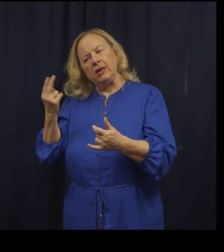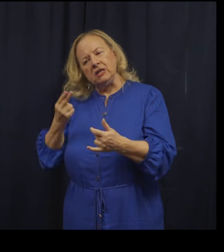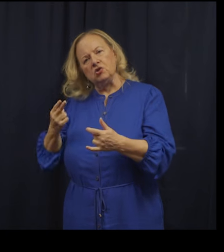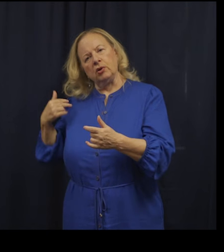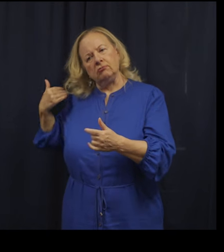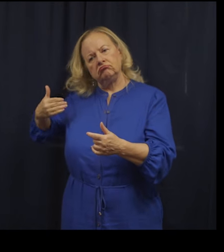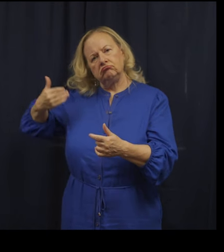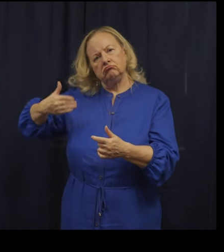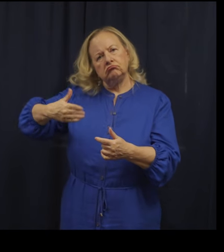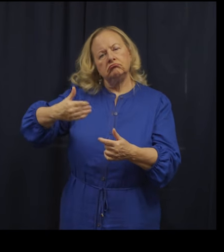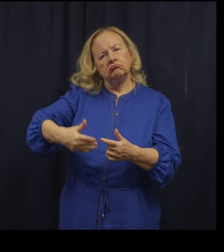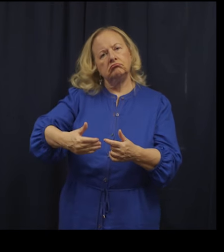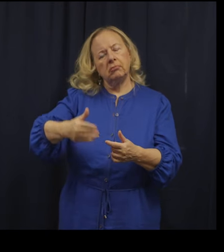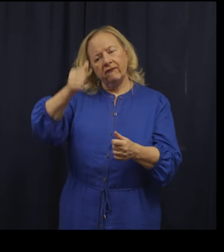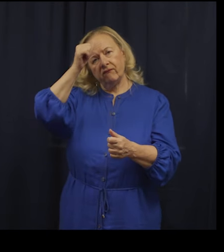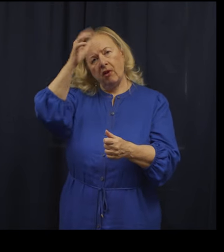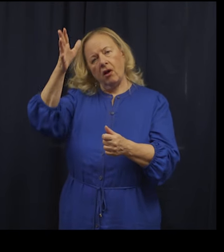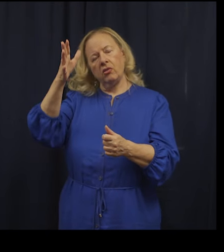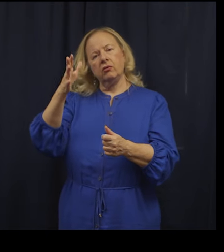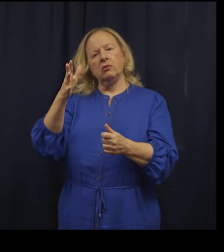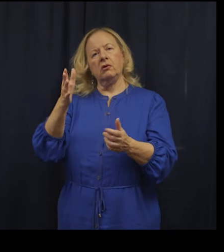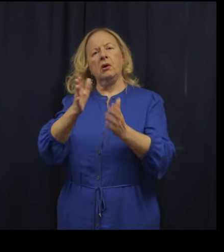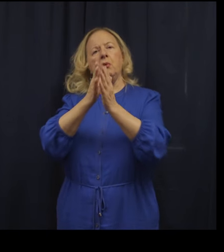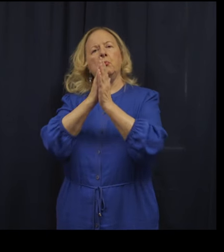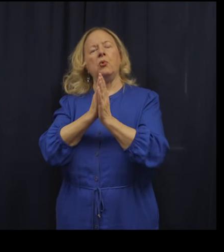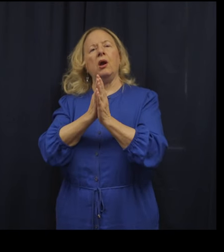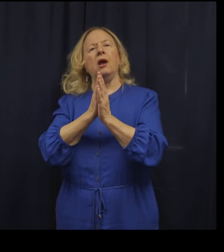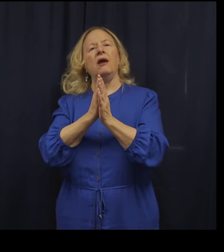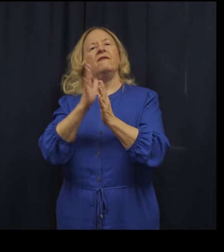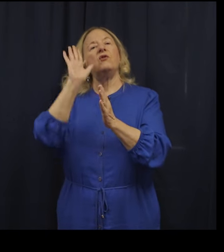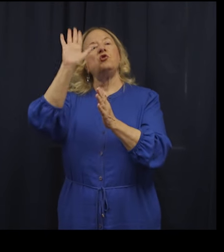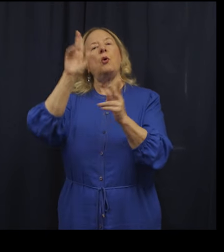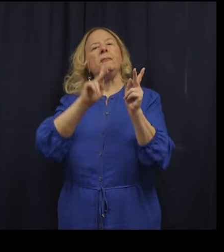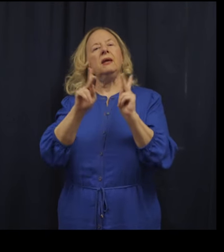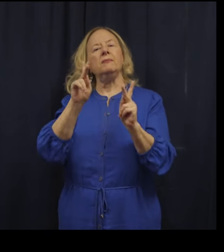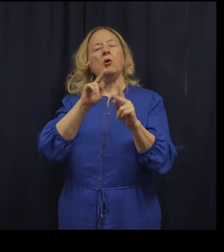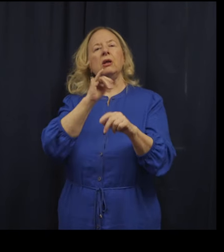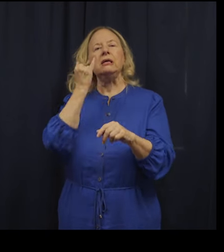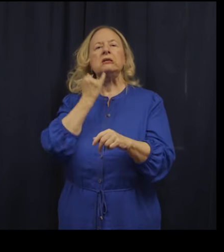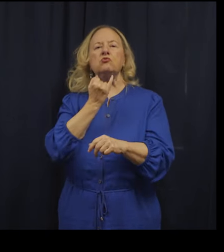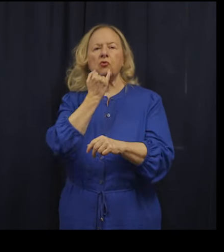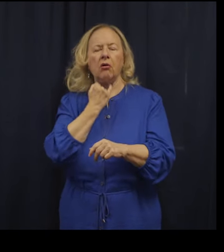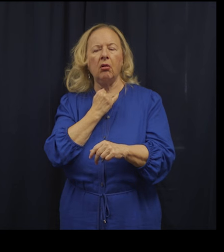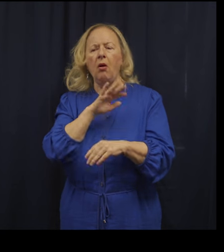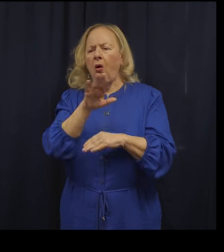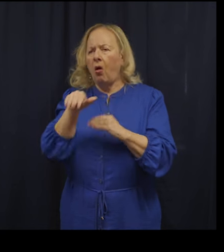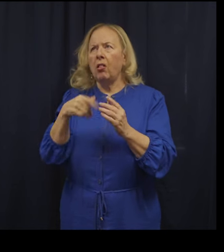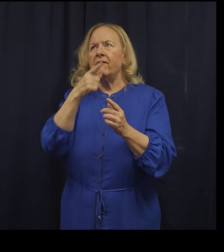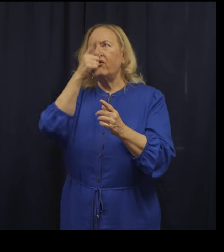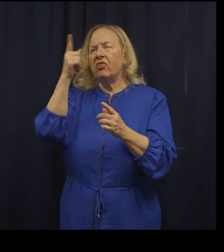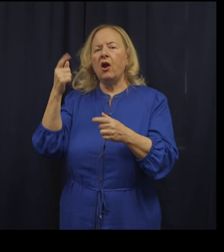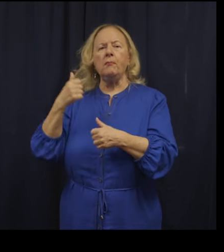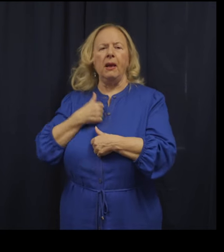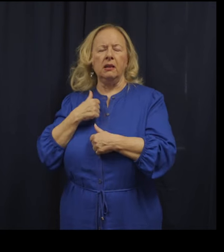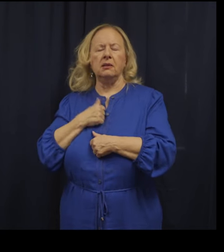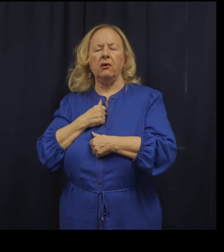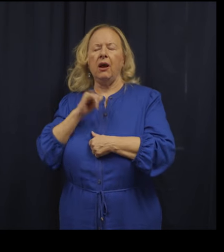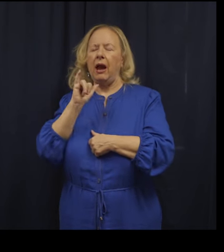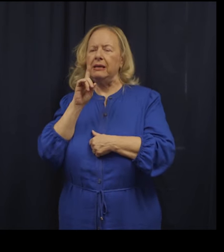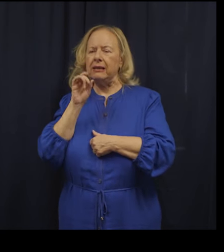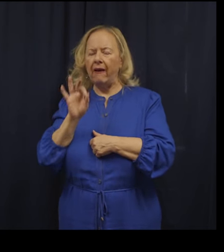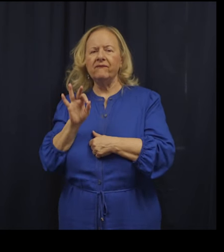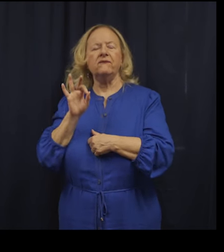history. And Father, we also want to lift up your people, the nation of Israel. Lift up all of their military leaders